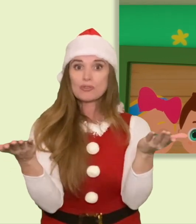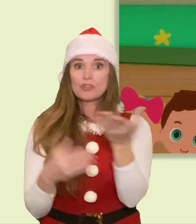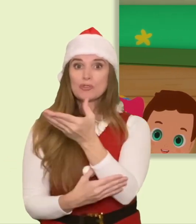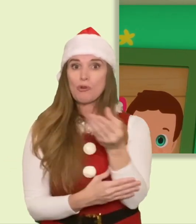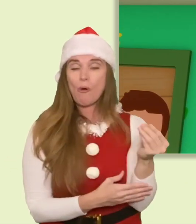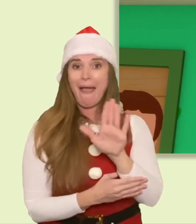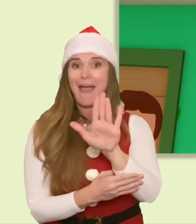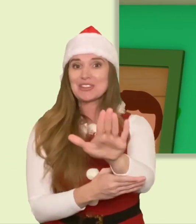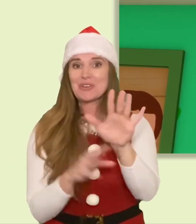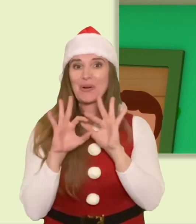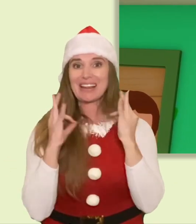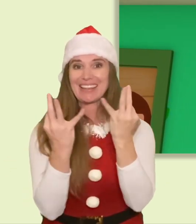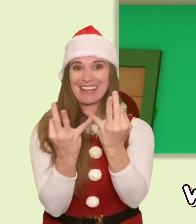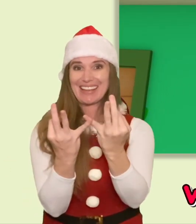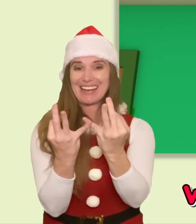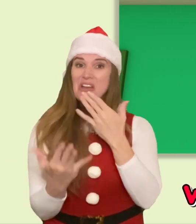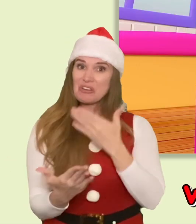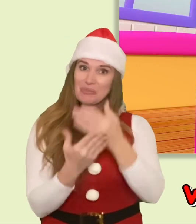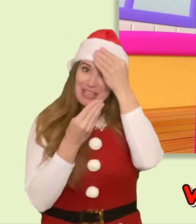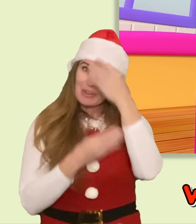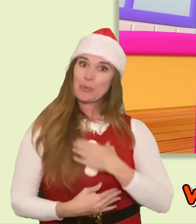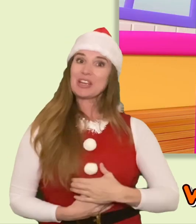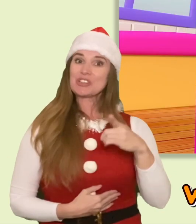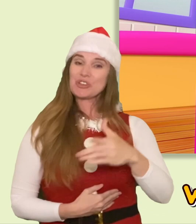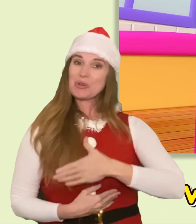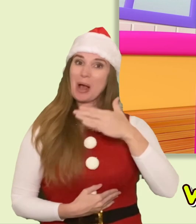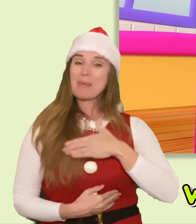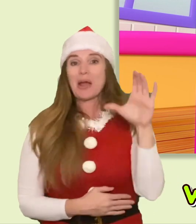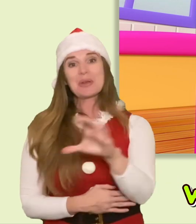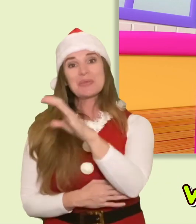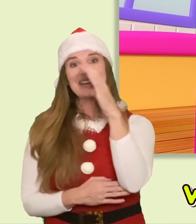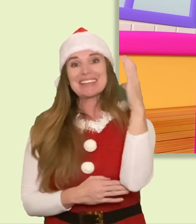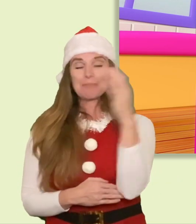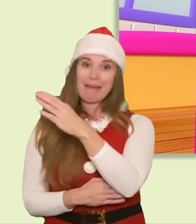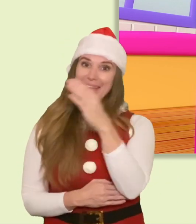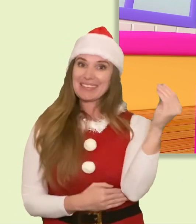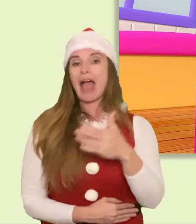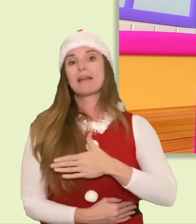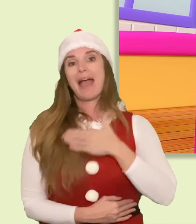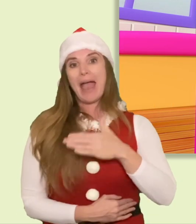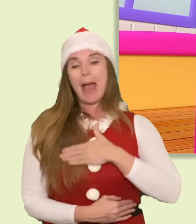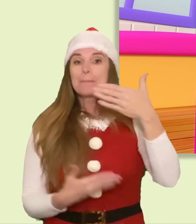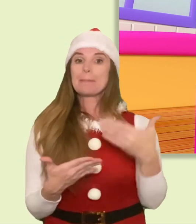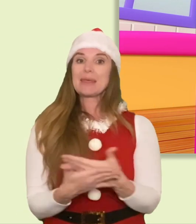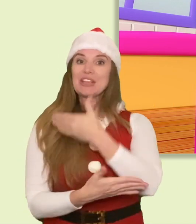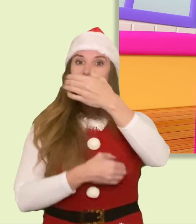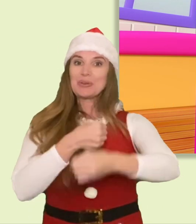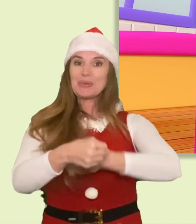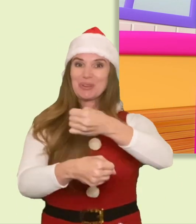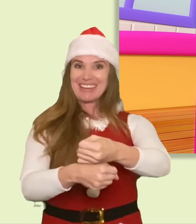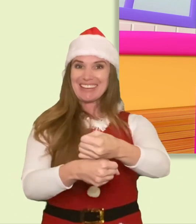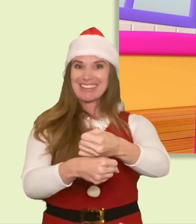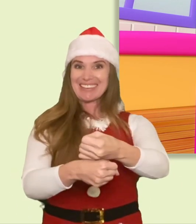to you and your kin. We wish you a Merry Christmas and a Happy